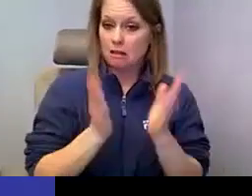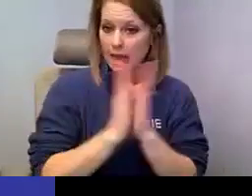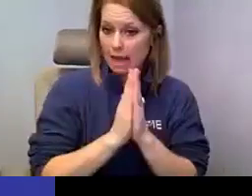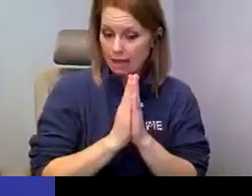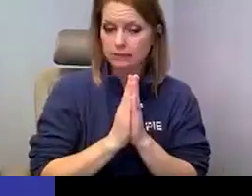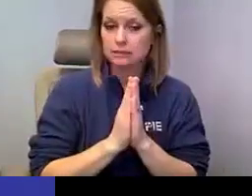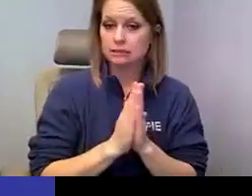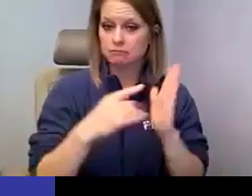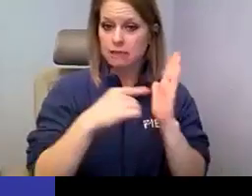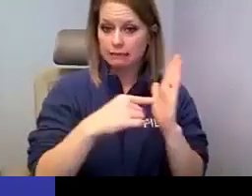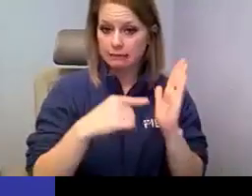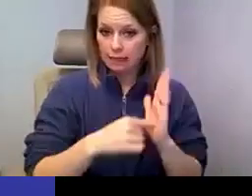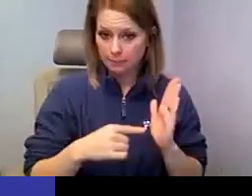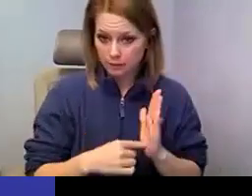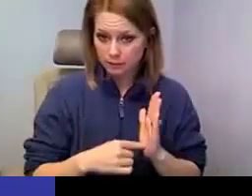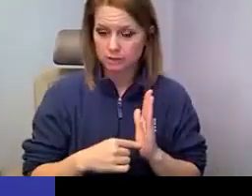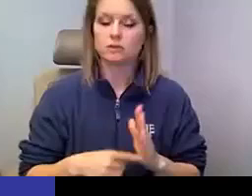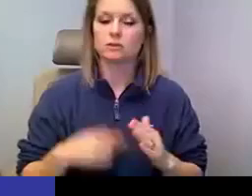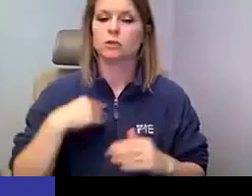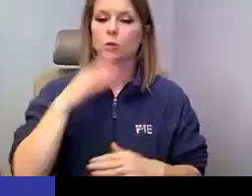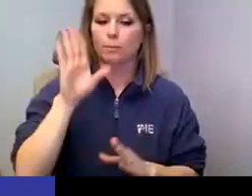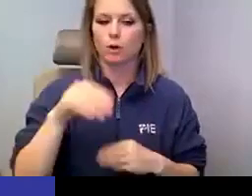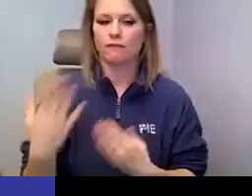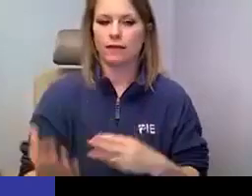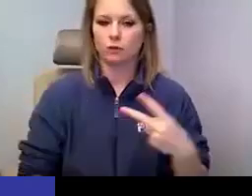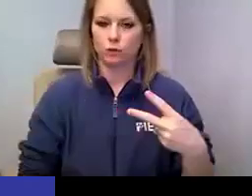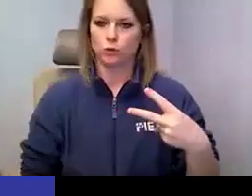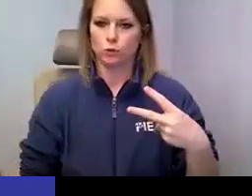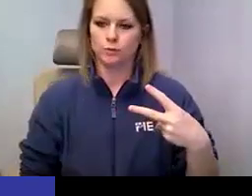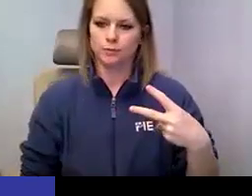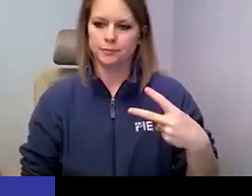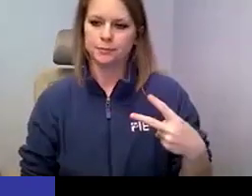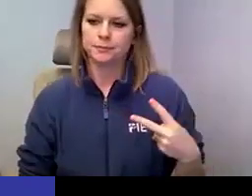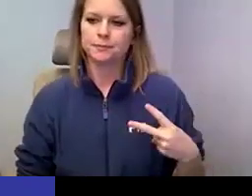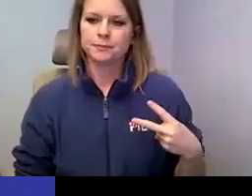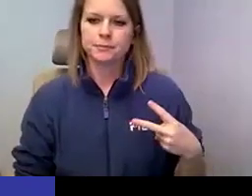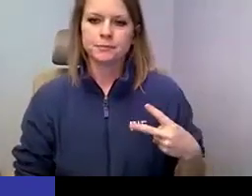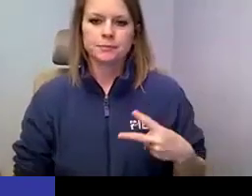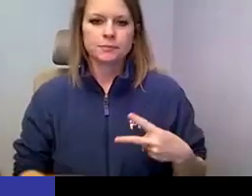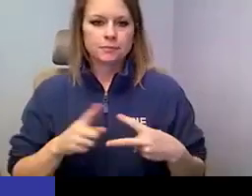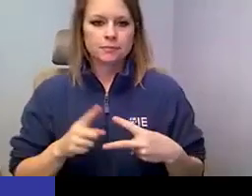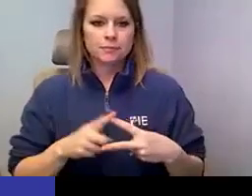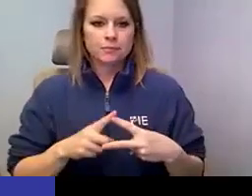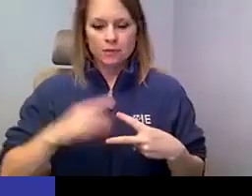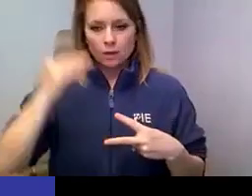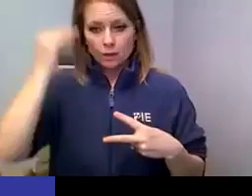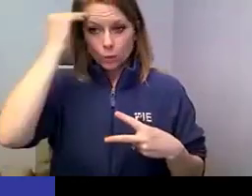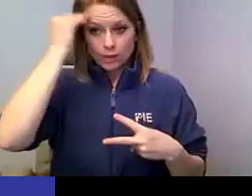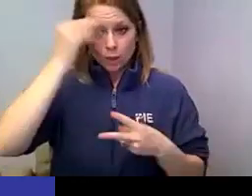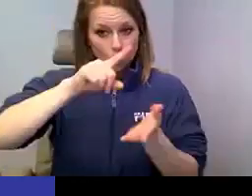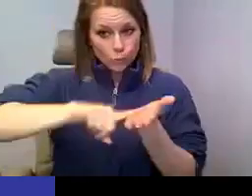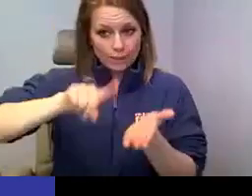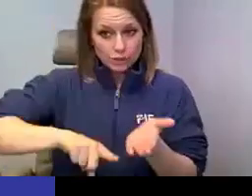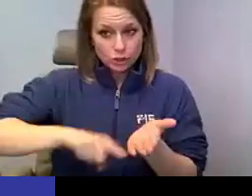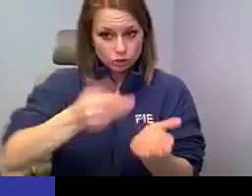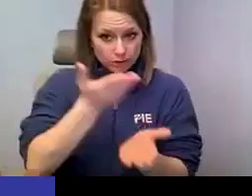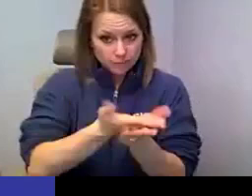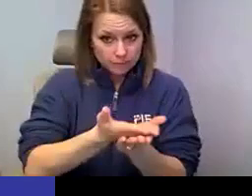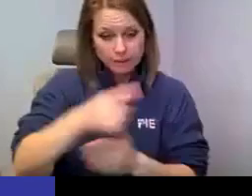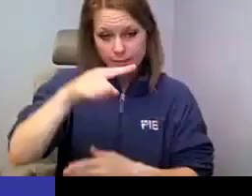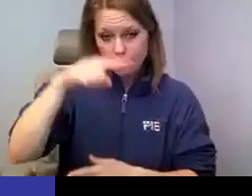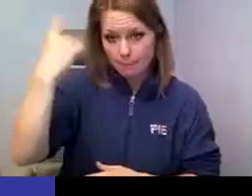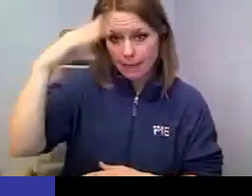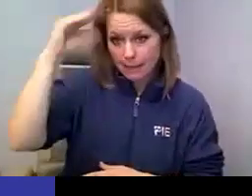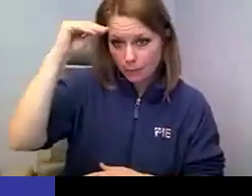most disproportionately identified racial groups. So we know research has demonstrated that Black boys are perceived